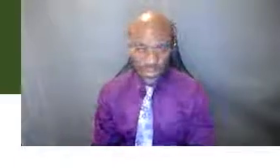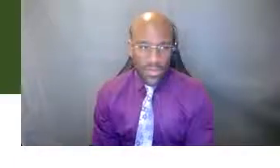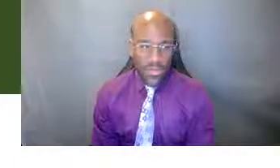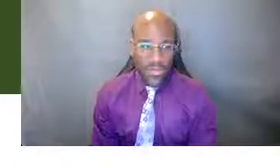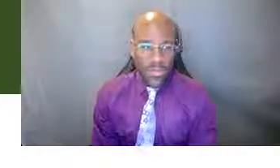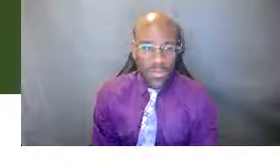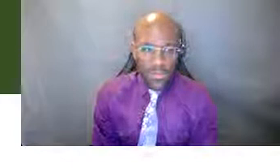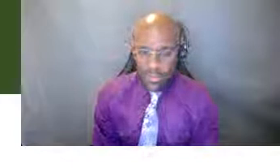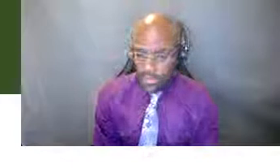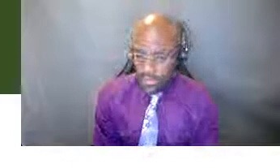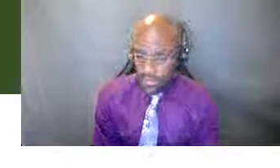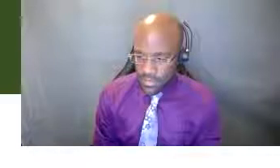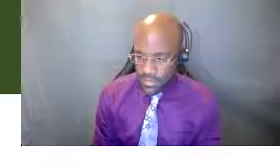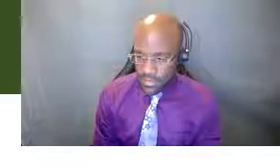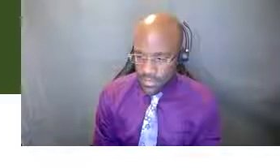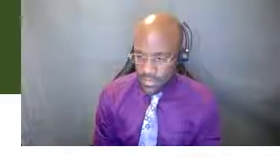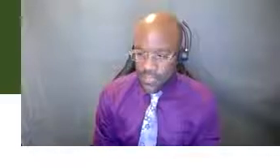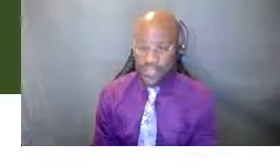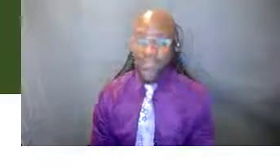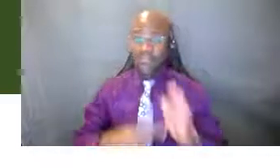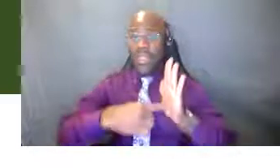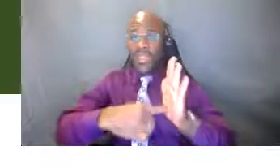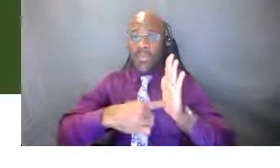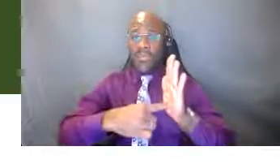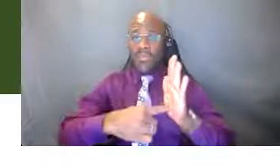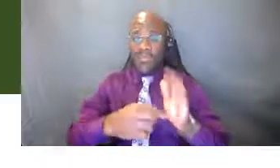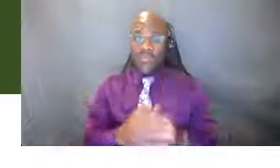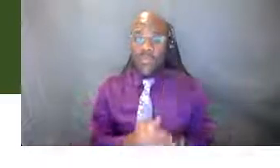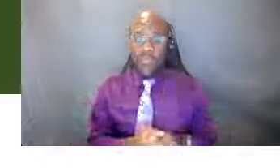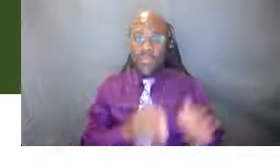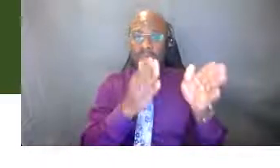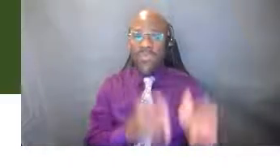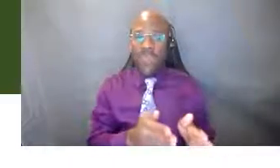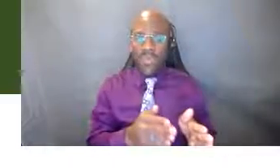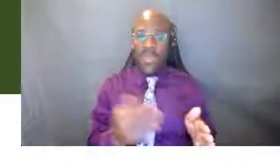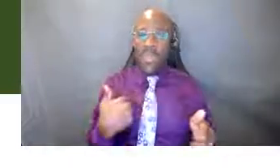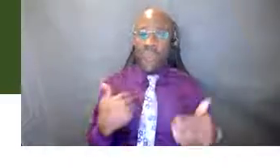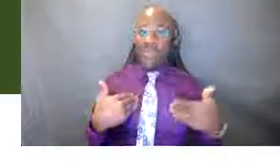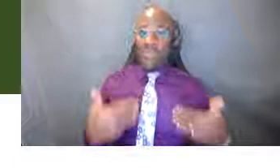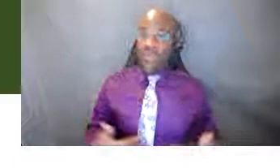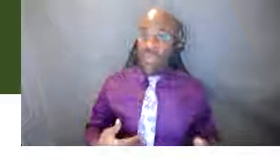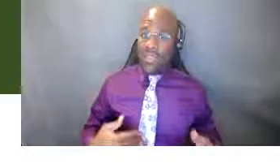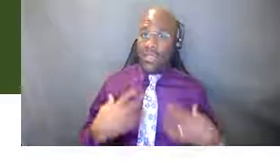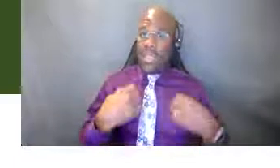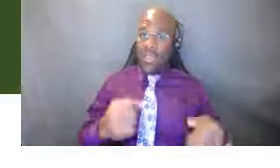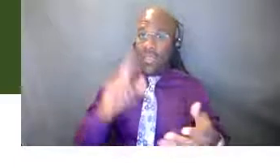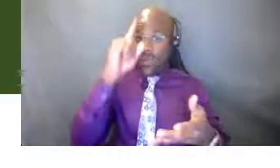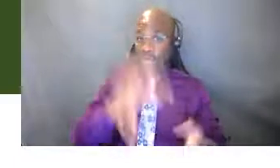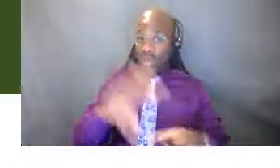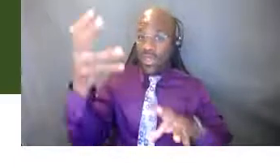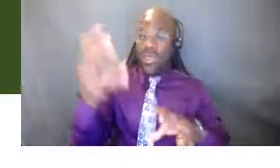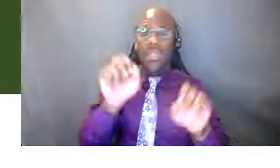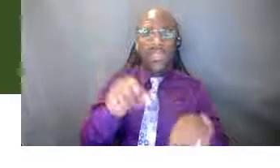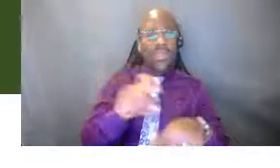So just as an example, a person in a physical health crisis can call 911. So